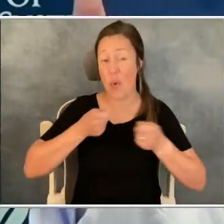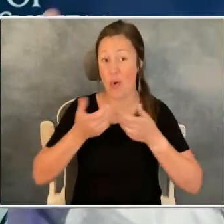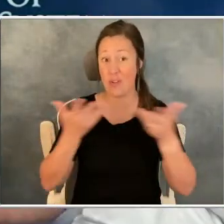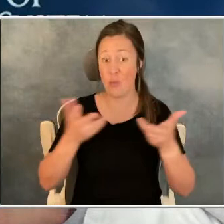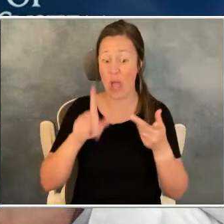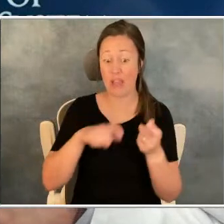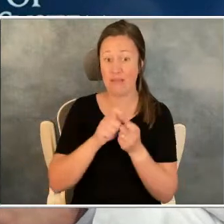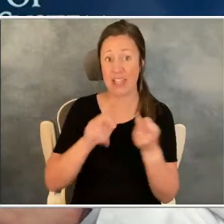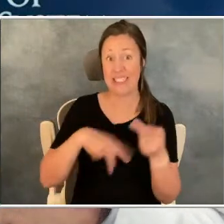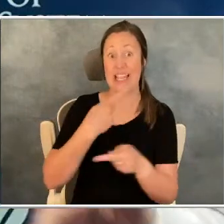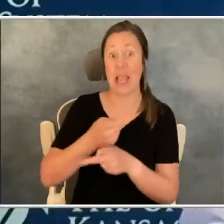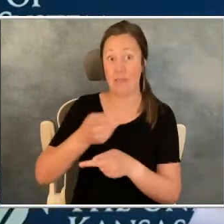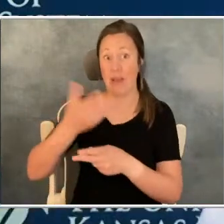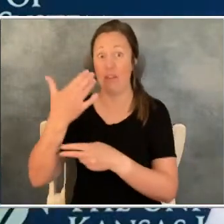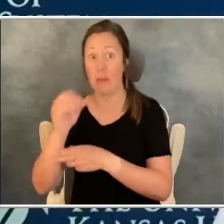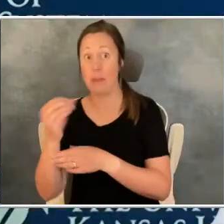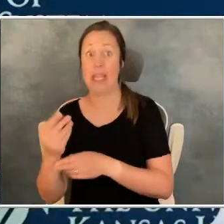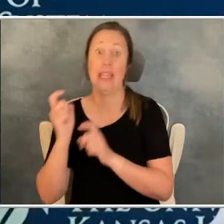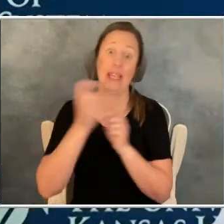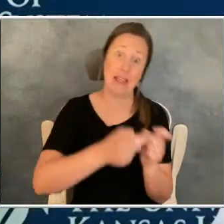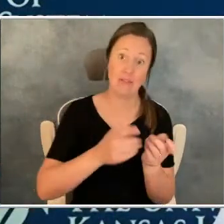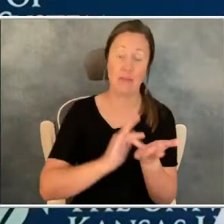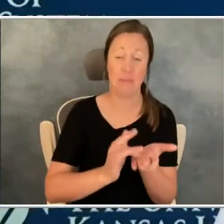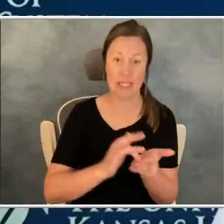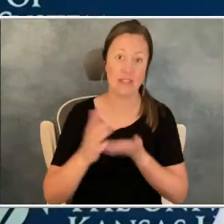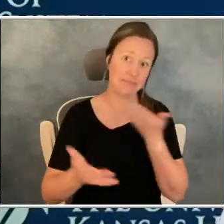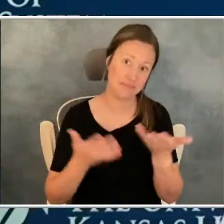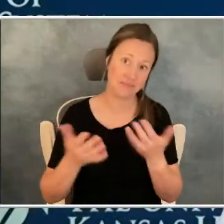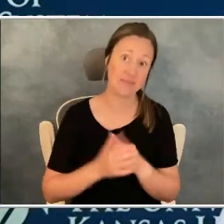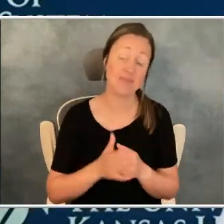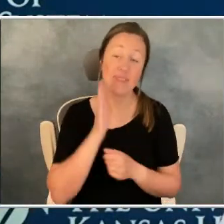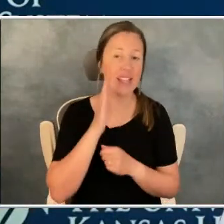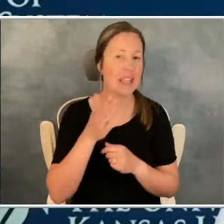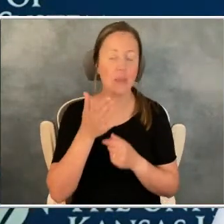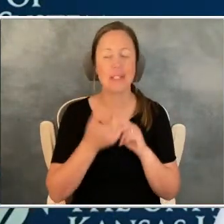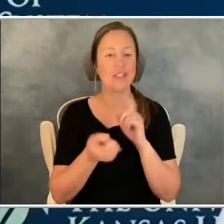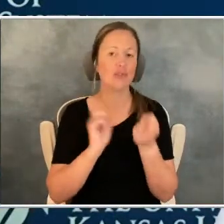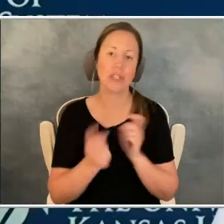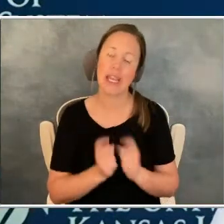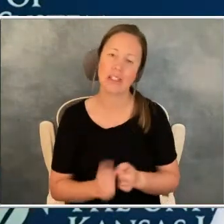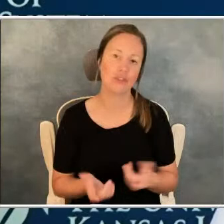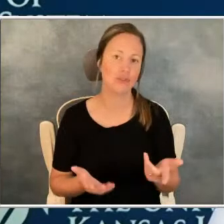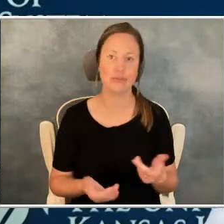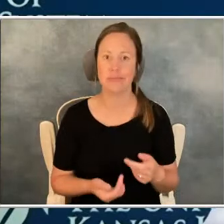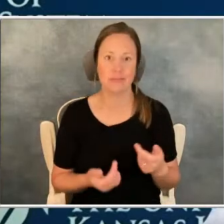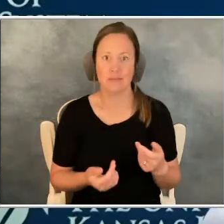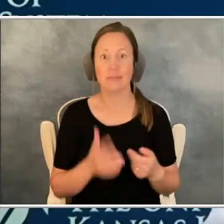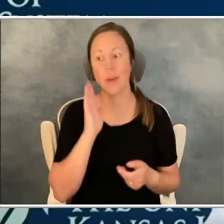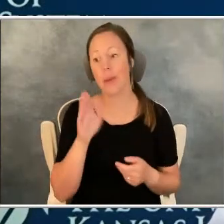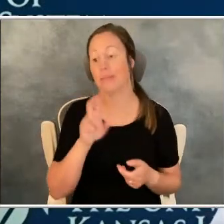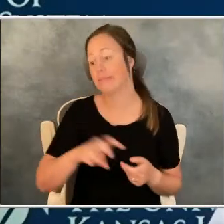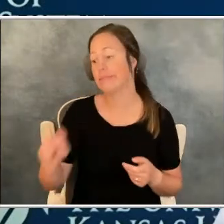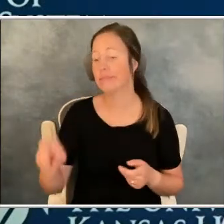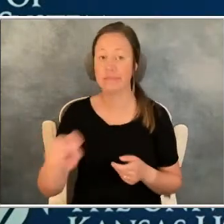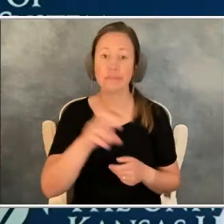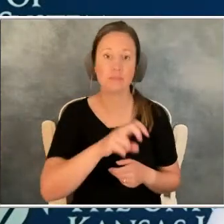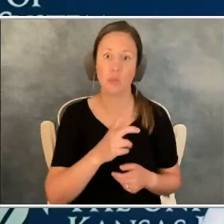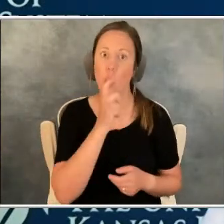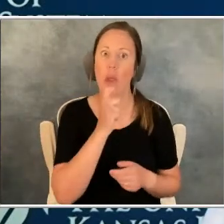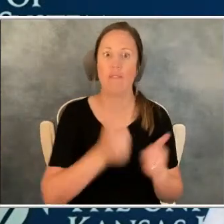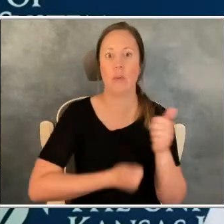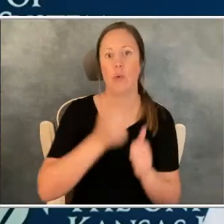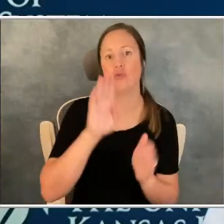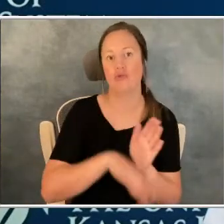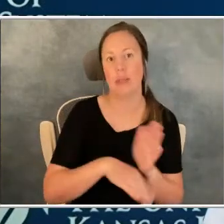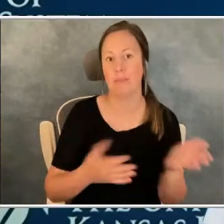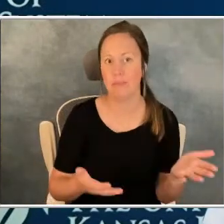manufacturer is giving you the medication. And they'll change. They may change halfway through the year, they may change once a year. And so the manufacturer, there are 3 or 4